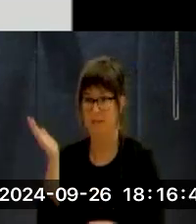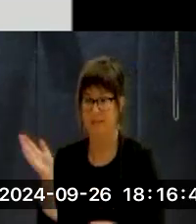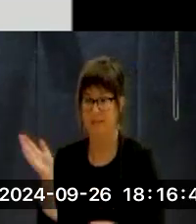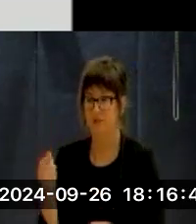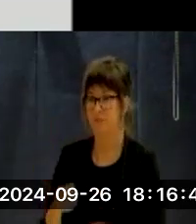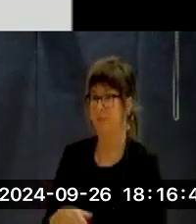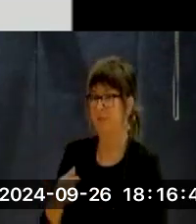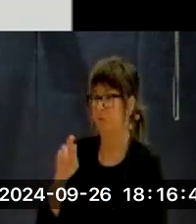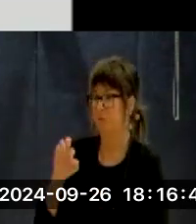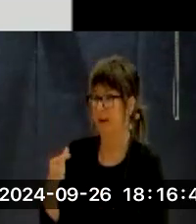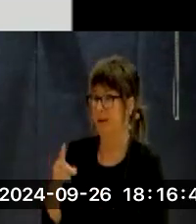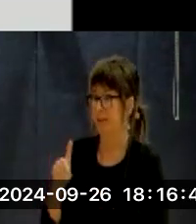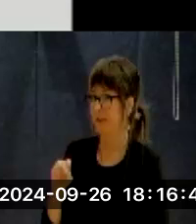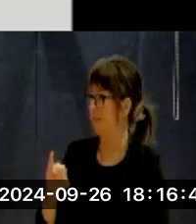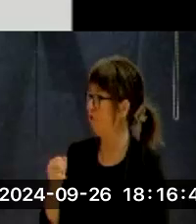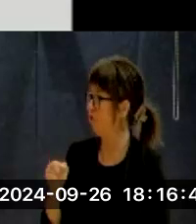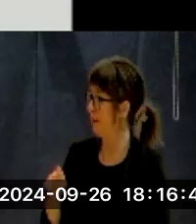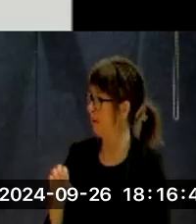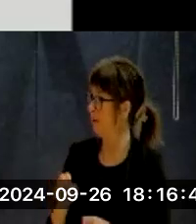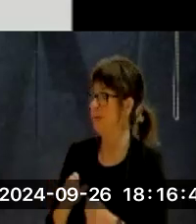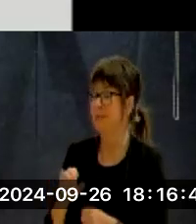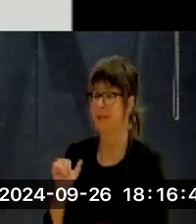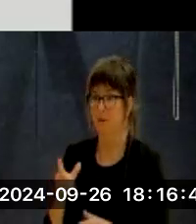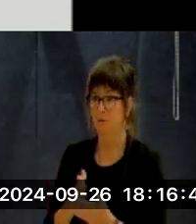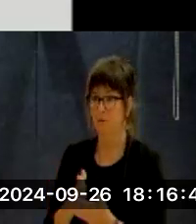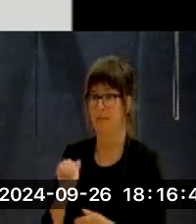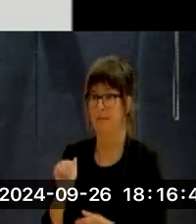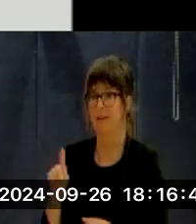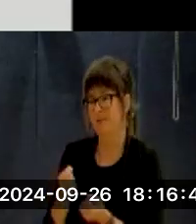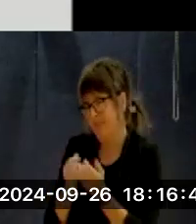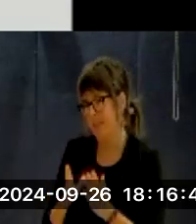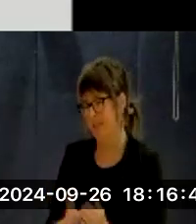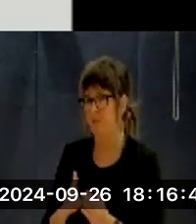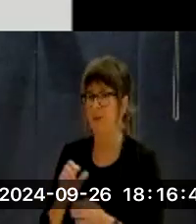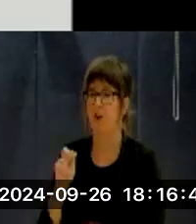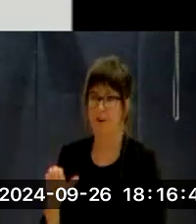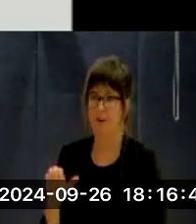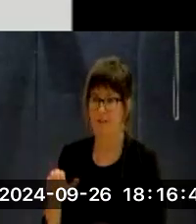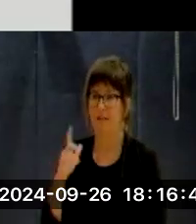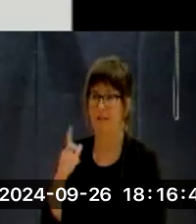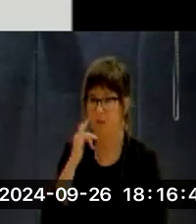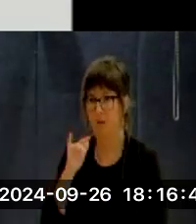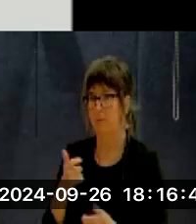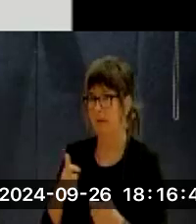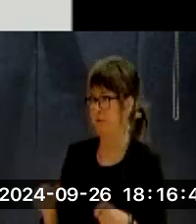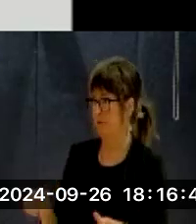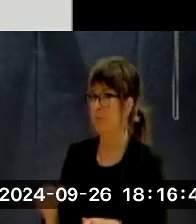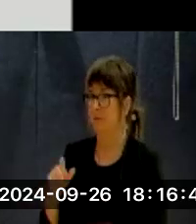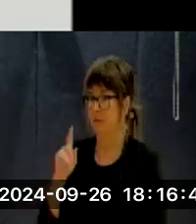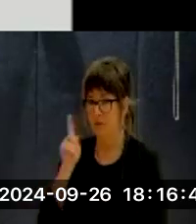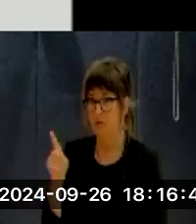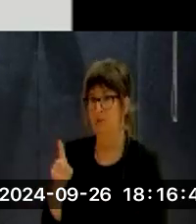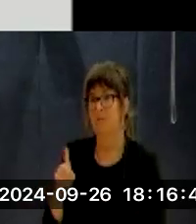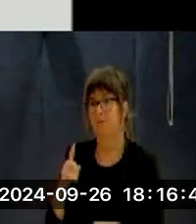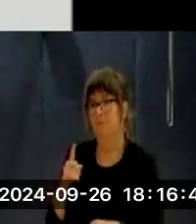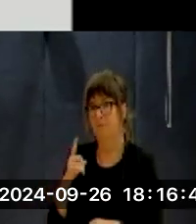Greg Dugier is with the Civil Rights Advocate of the ARC of California, a major intellectual and developmental disability